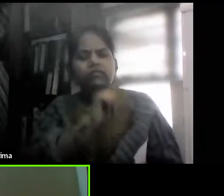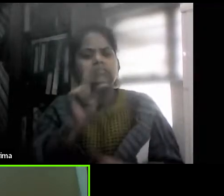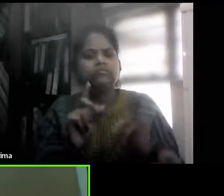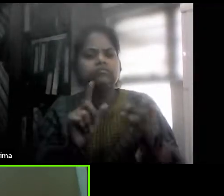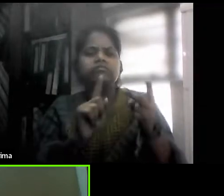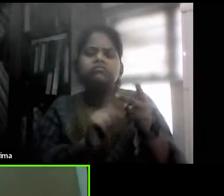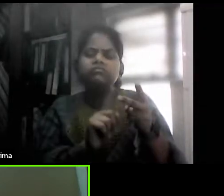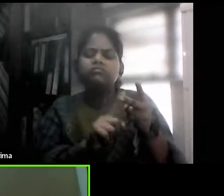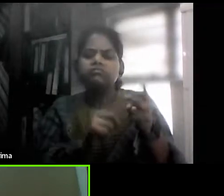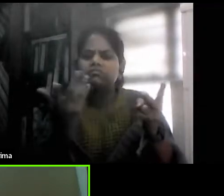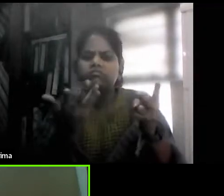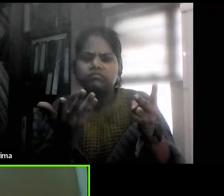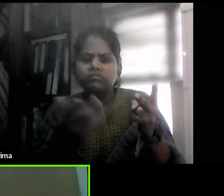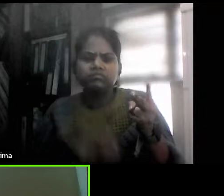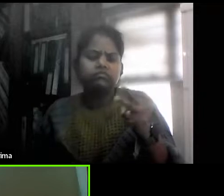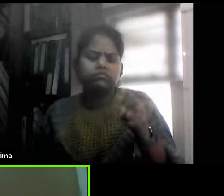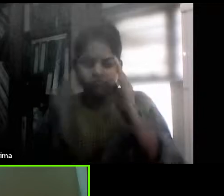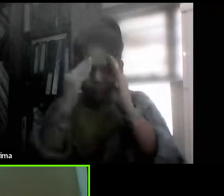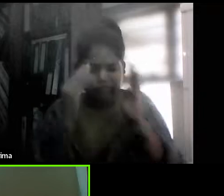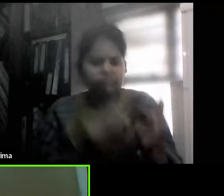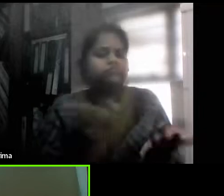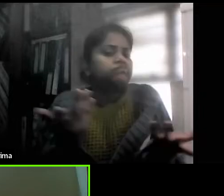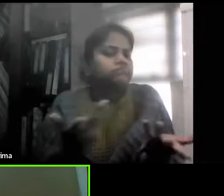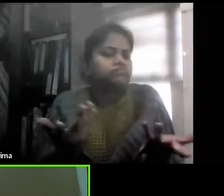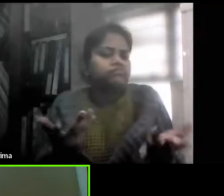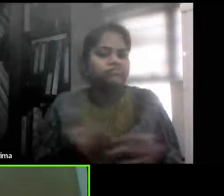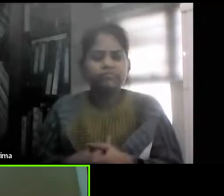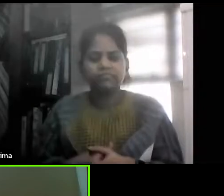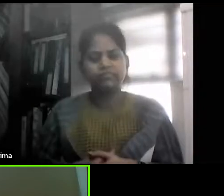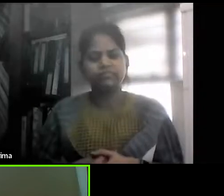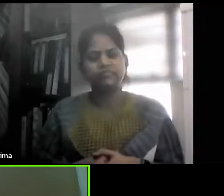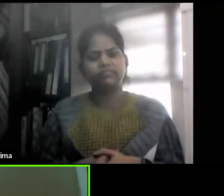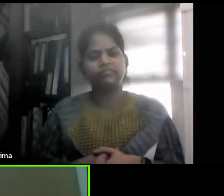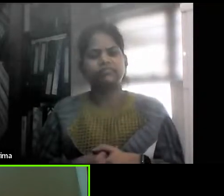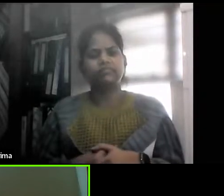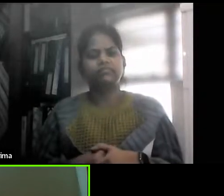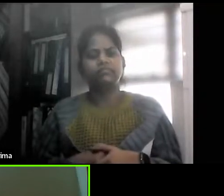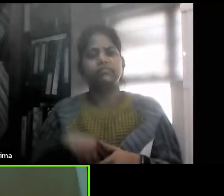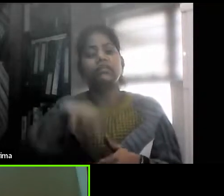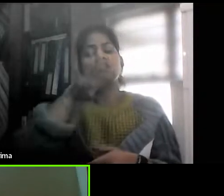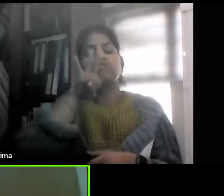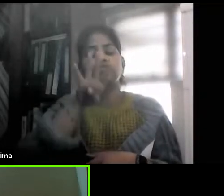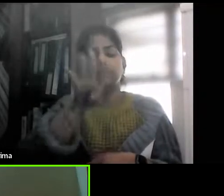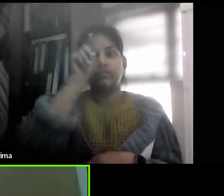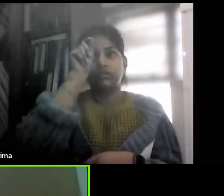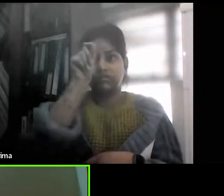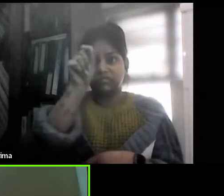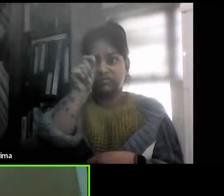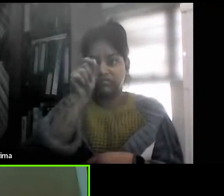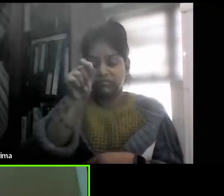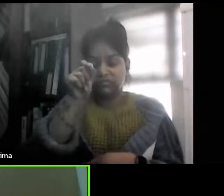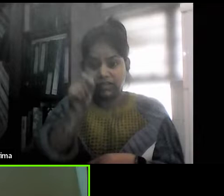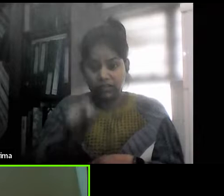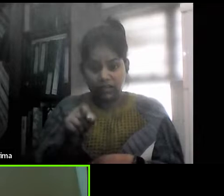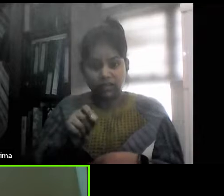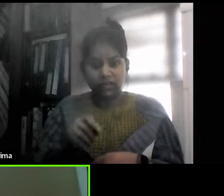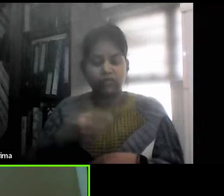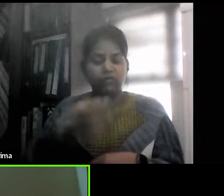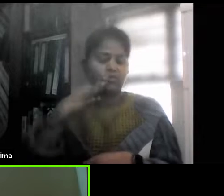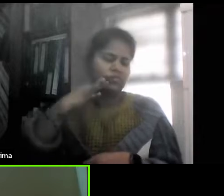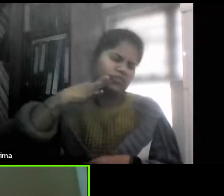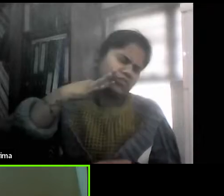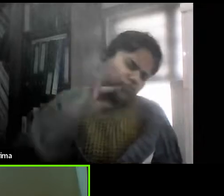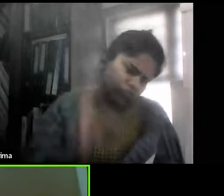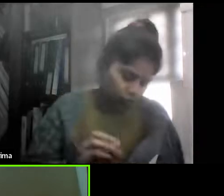my paper, I would be focusing on the four important movements which really shook the state of